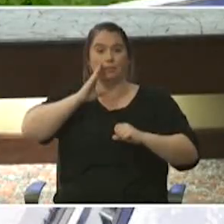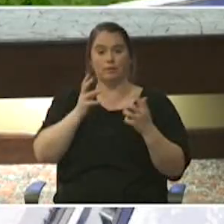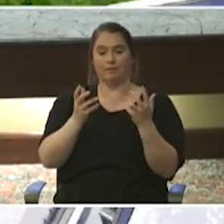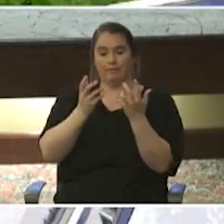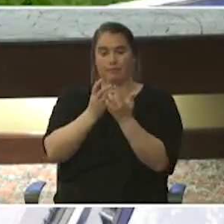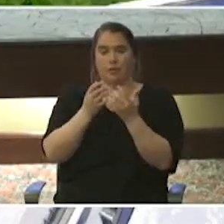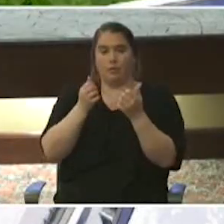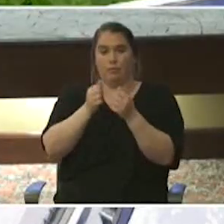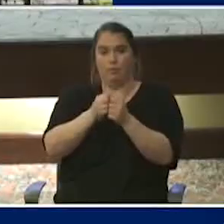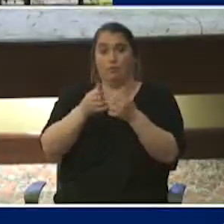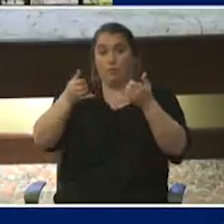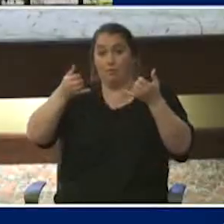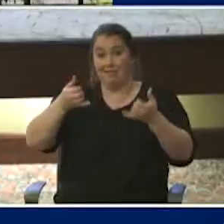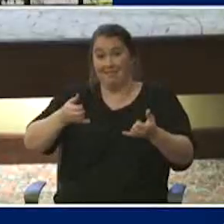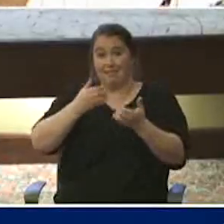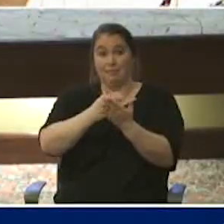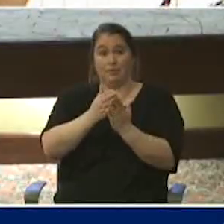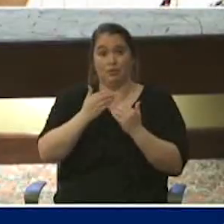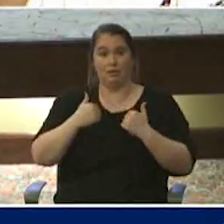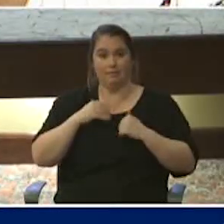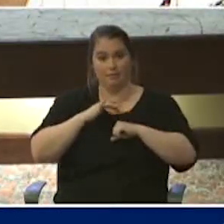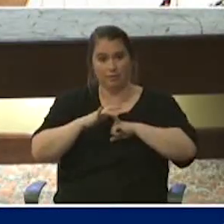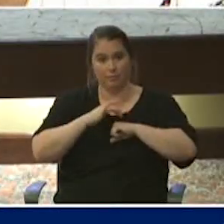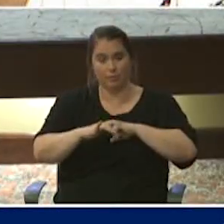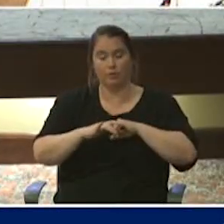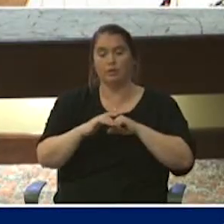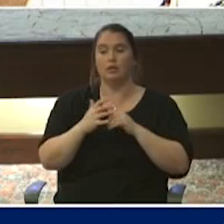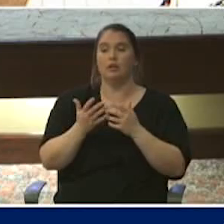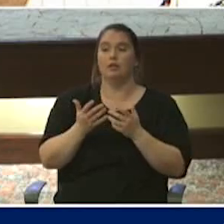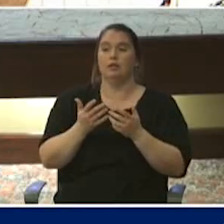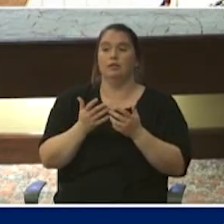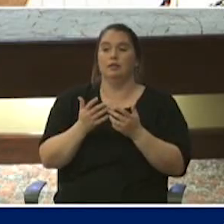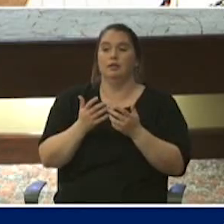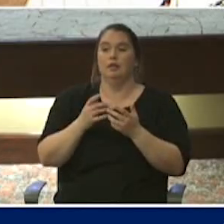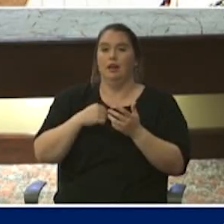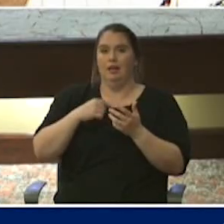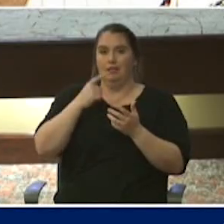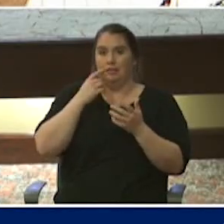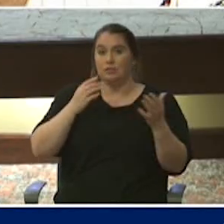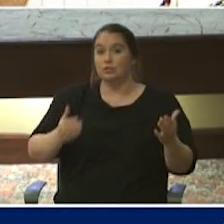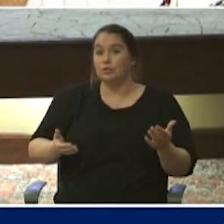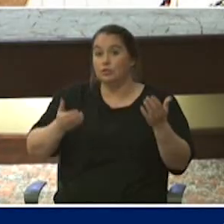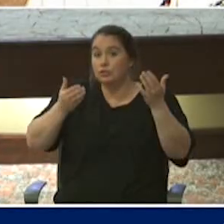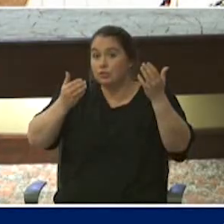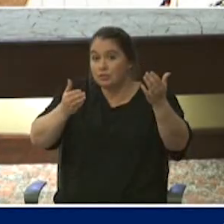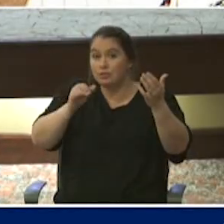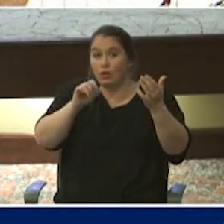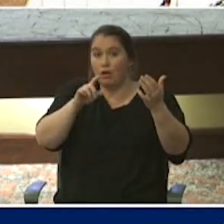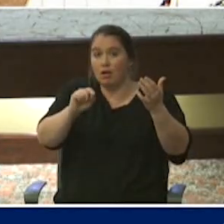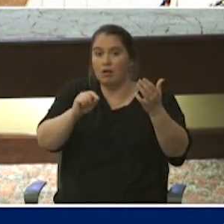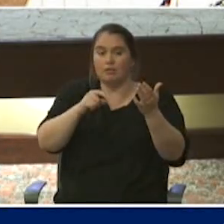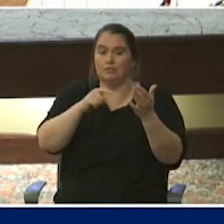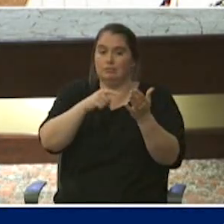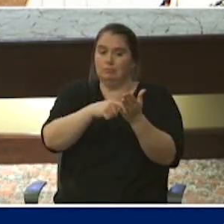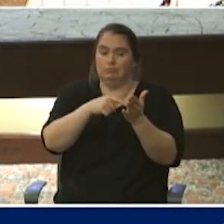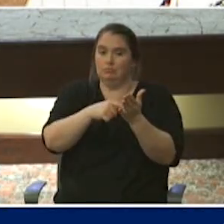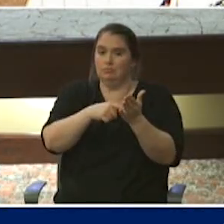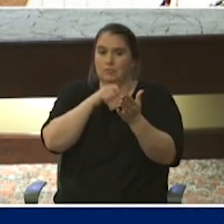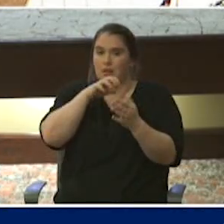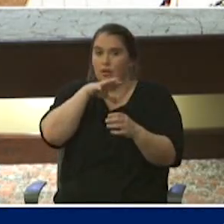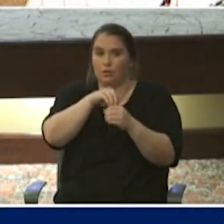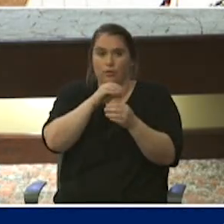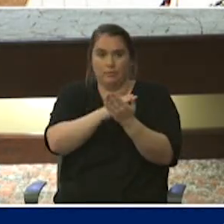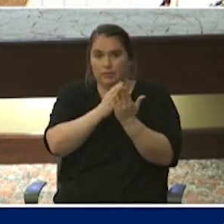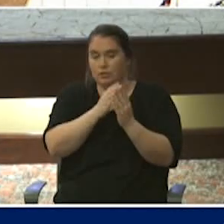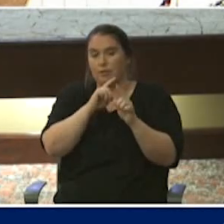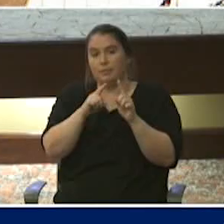the existing budget. I think just suggested alternatives, this is not funded, but it seemed to stick with the folks